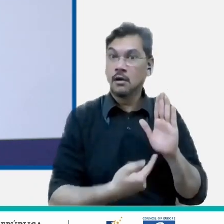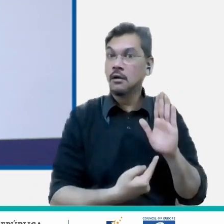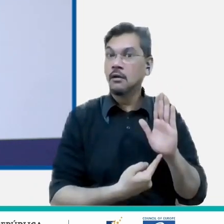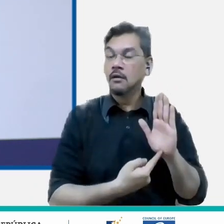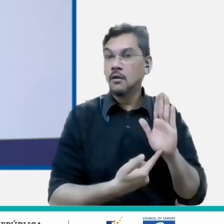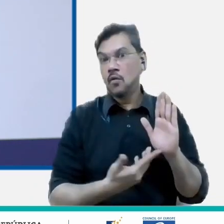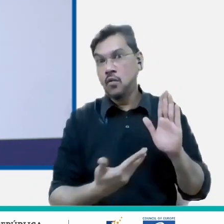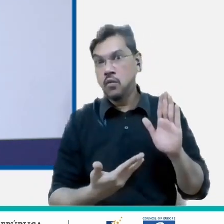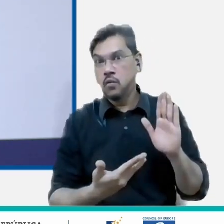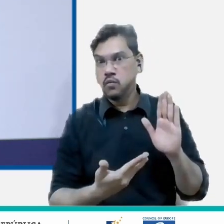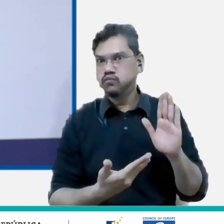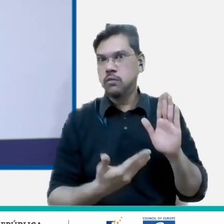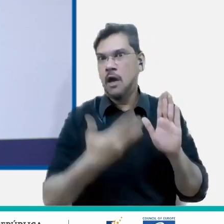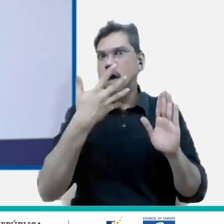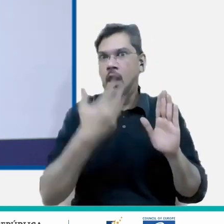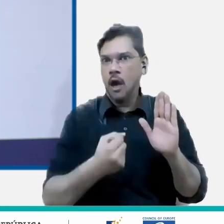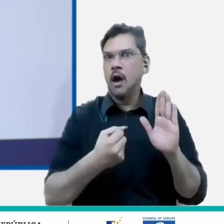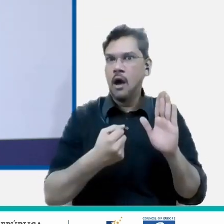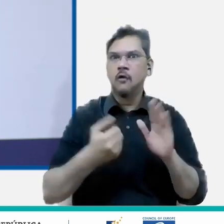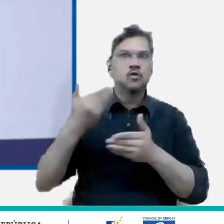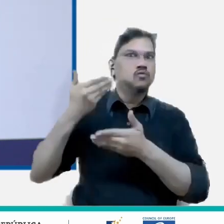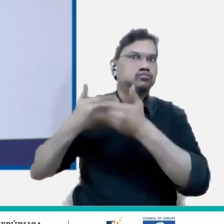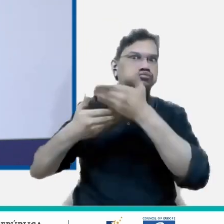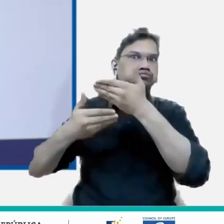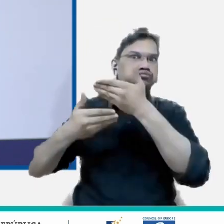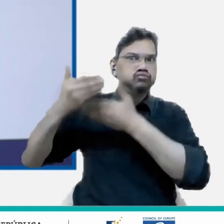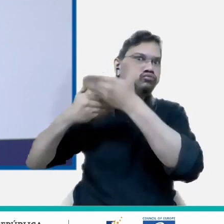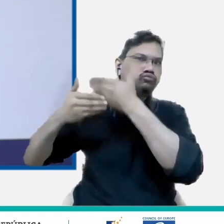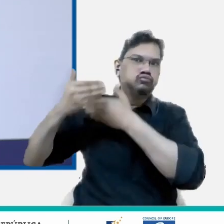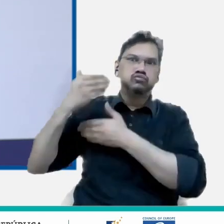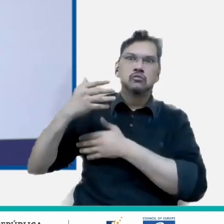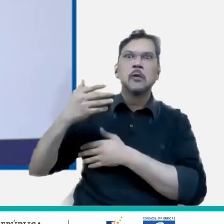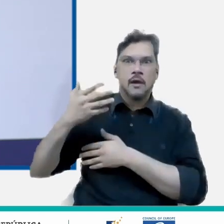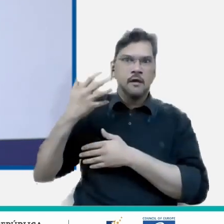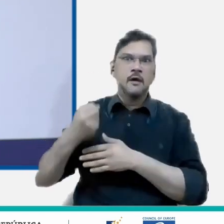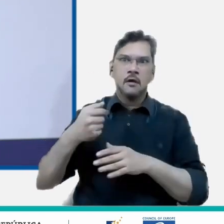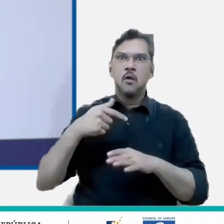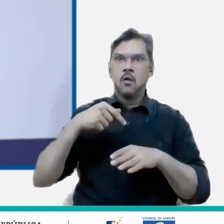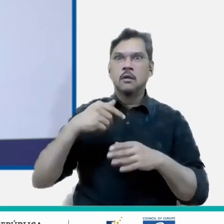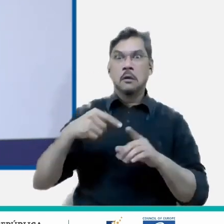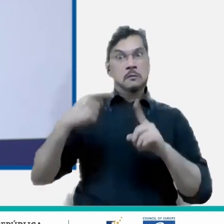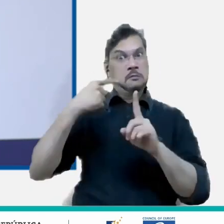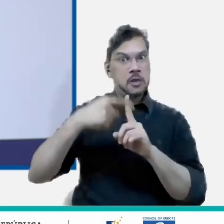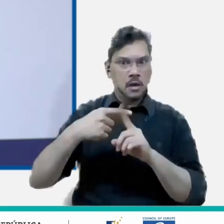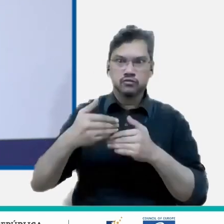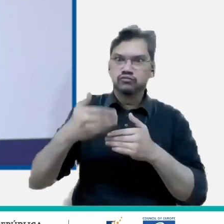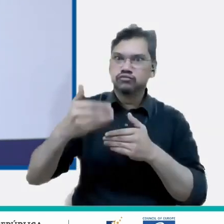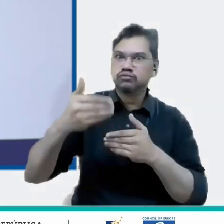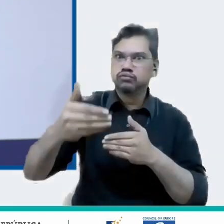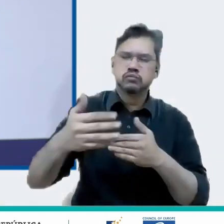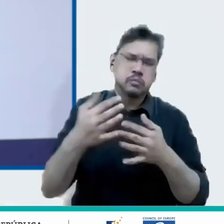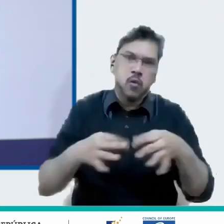with a heritage and with a rich inheritance to give for the future. The heritage which it takes